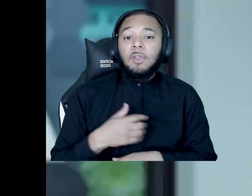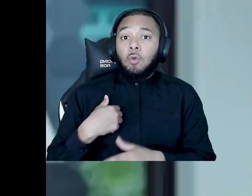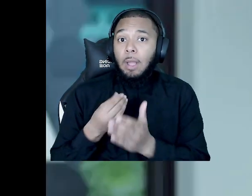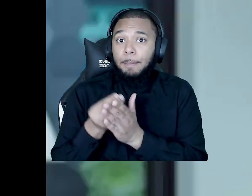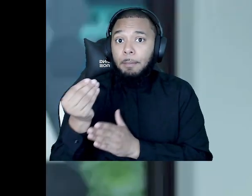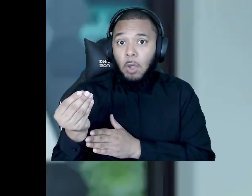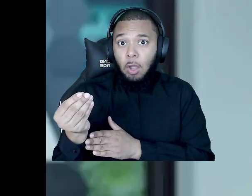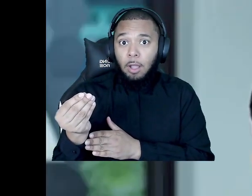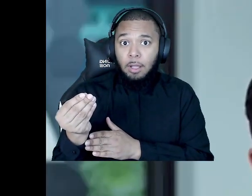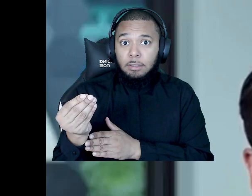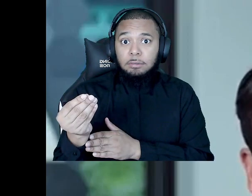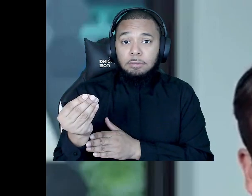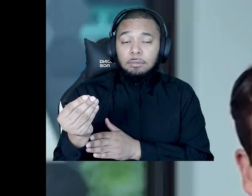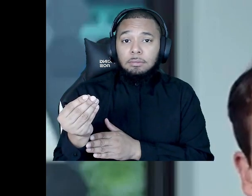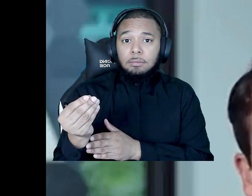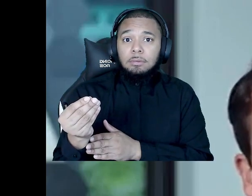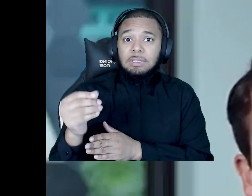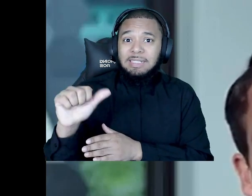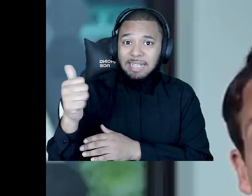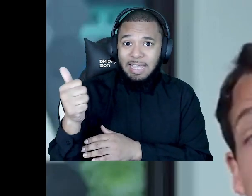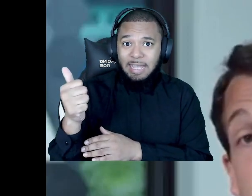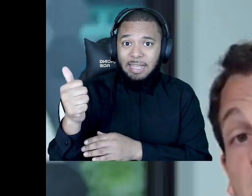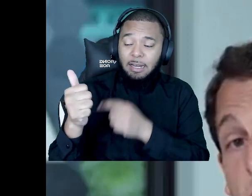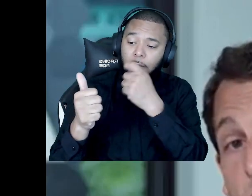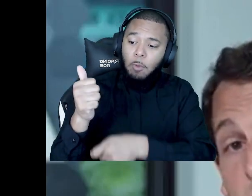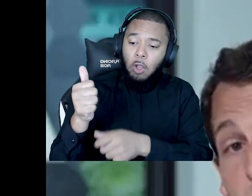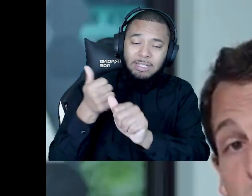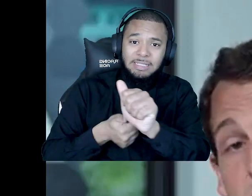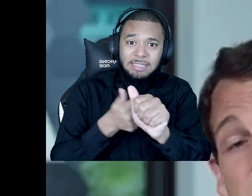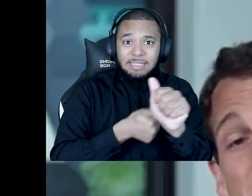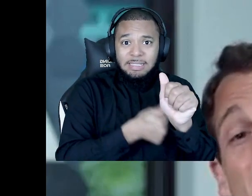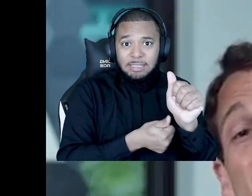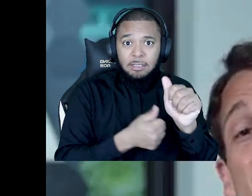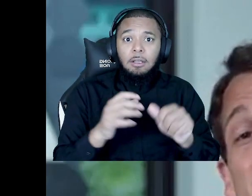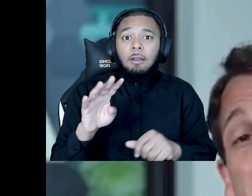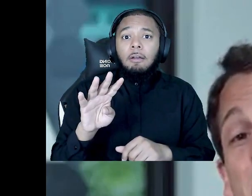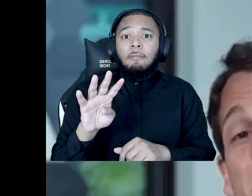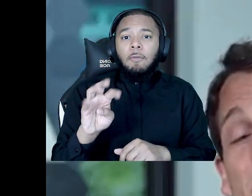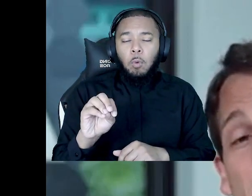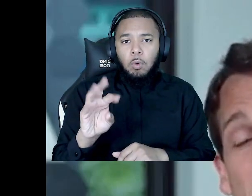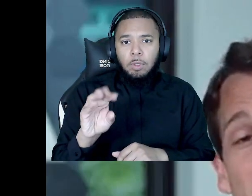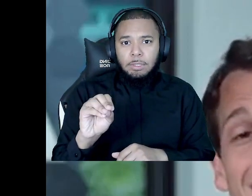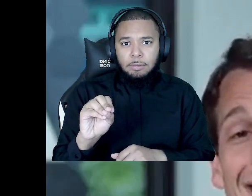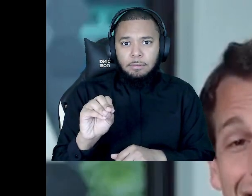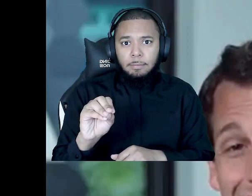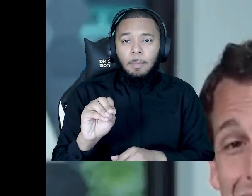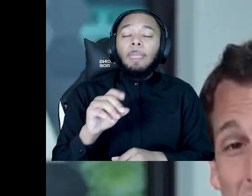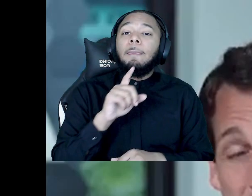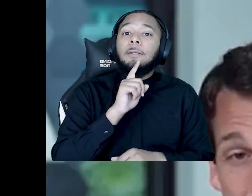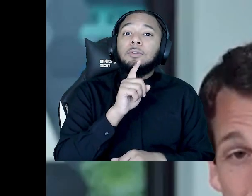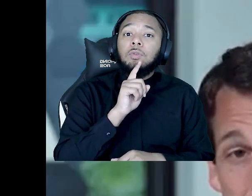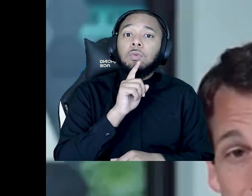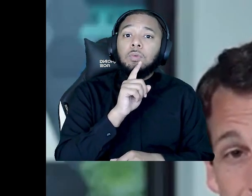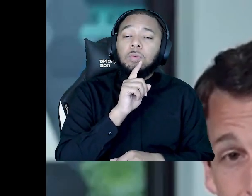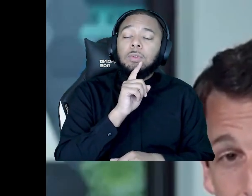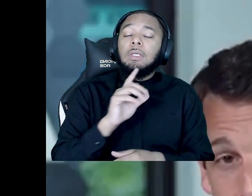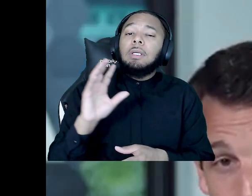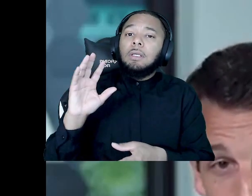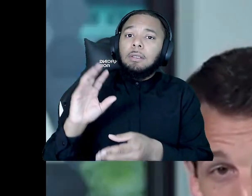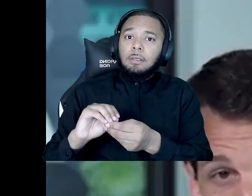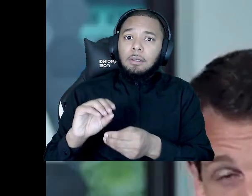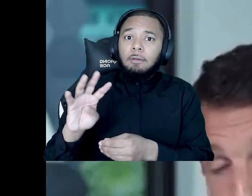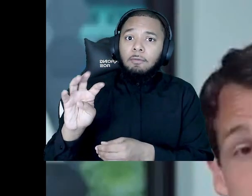each, 10 times 40 is 400. So it cost me $400, but I also had to pay $8